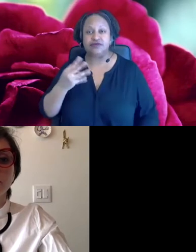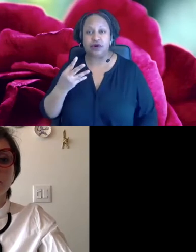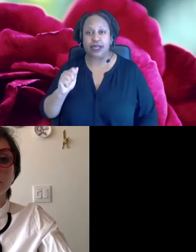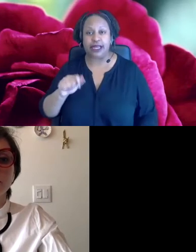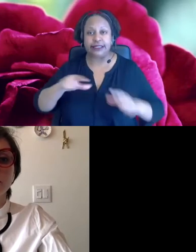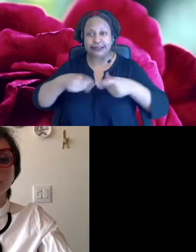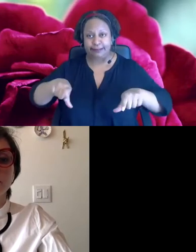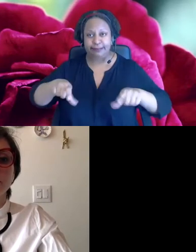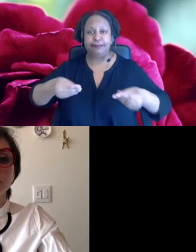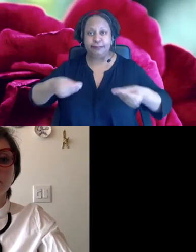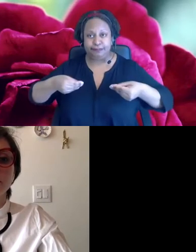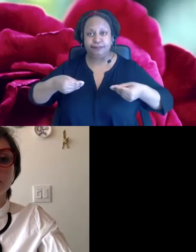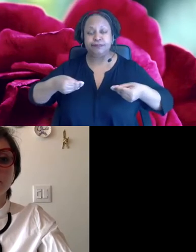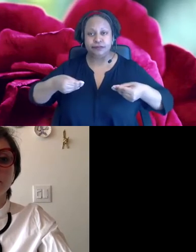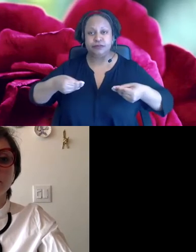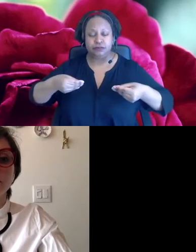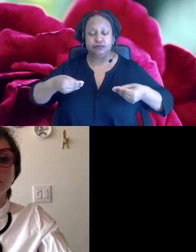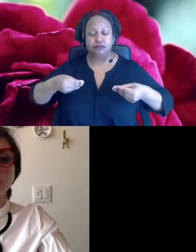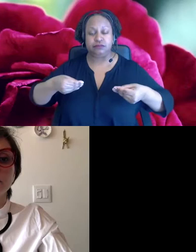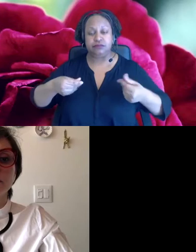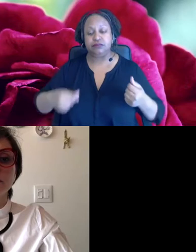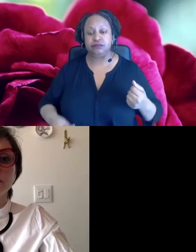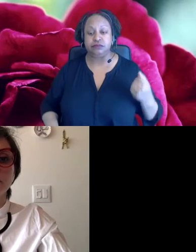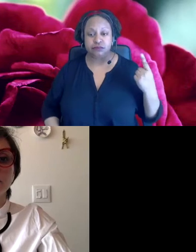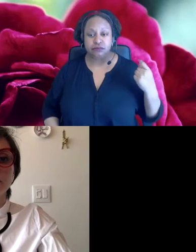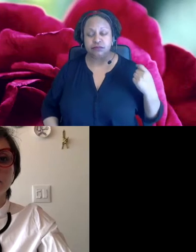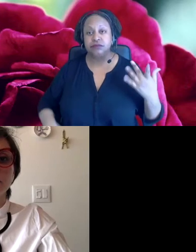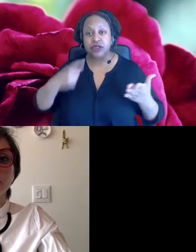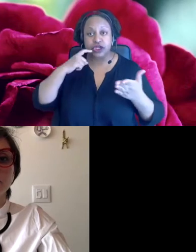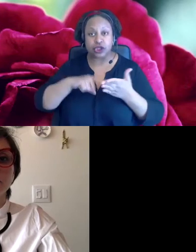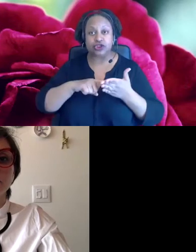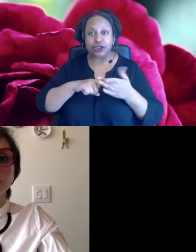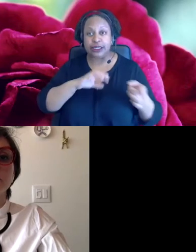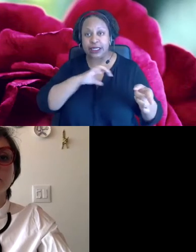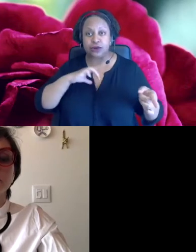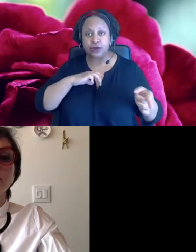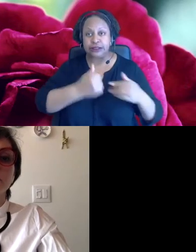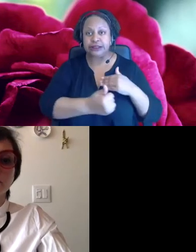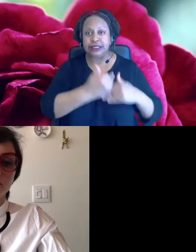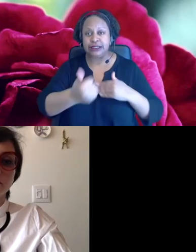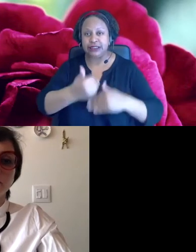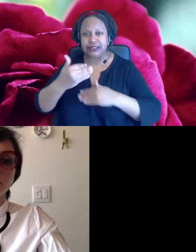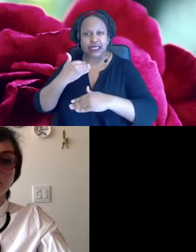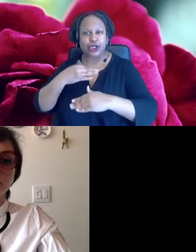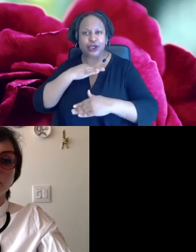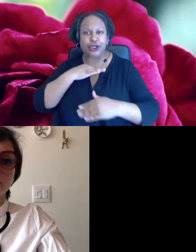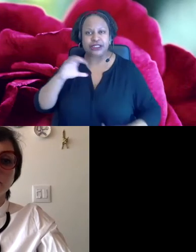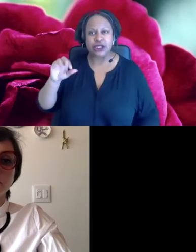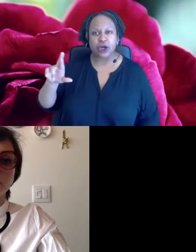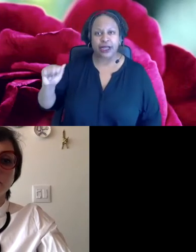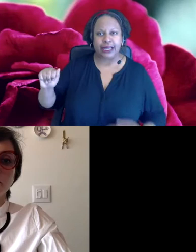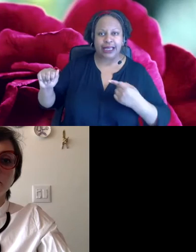So while acknowledging that these slips are issued by the councils, is there a CRA